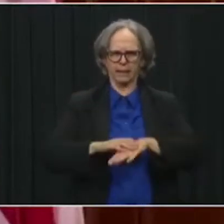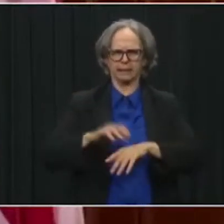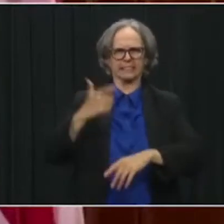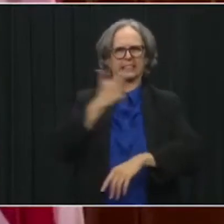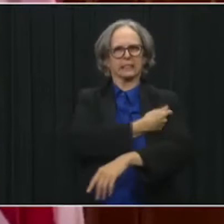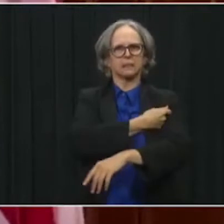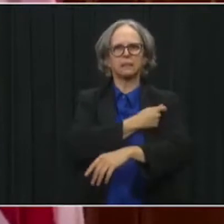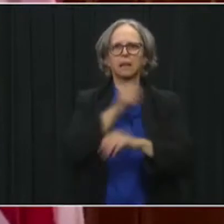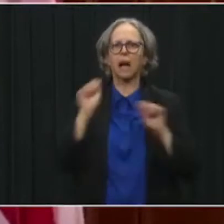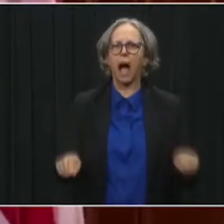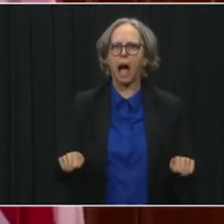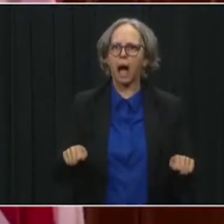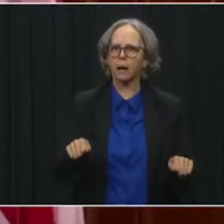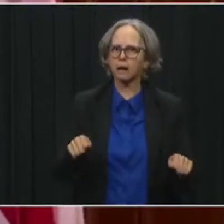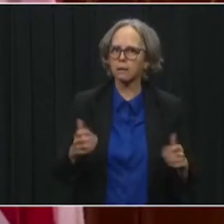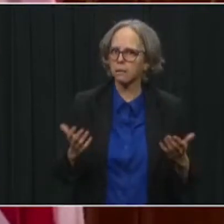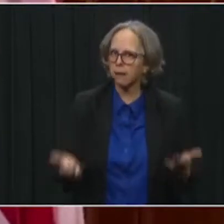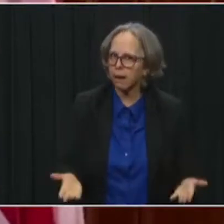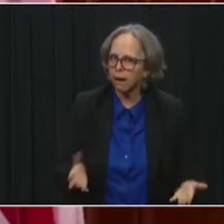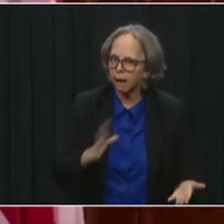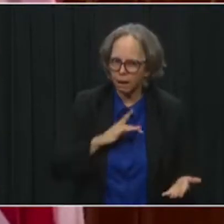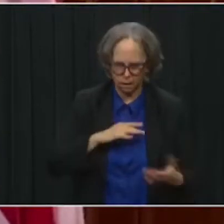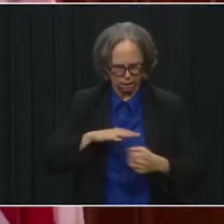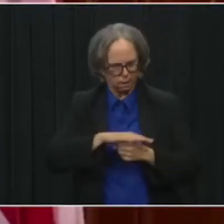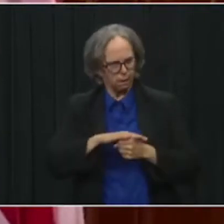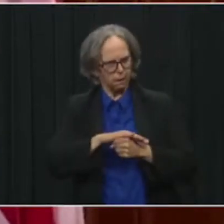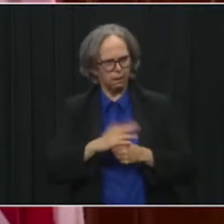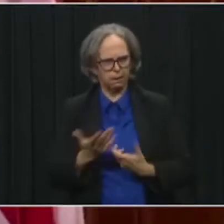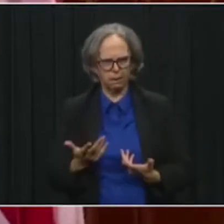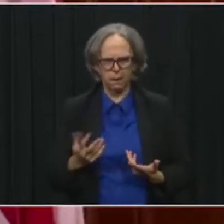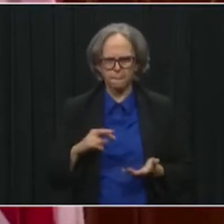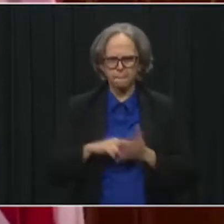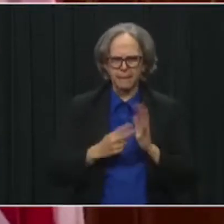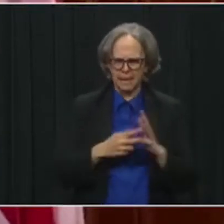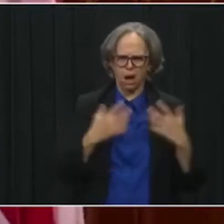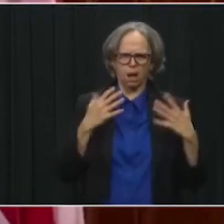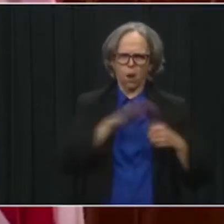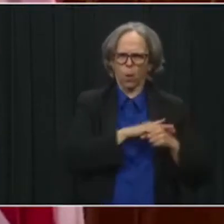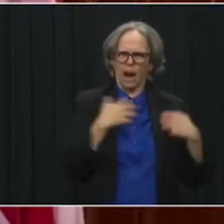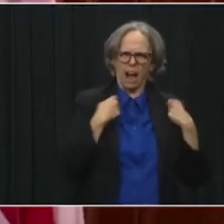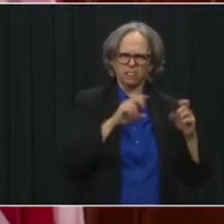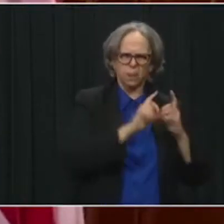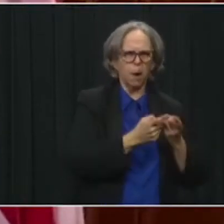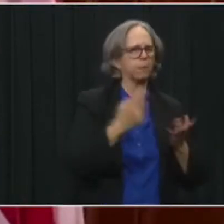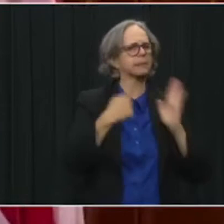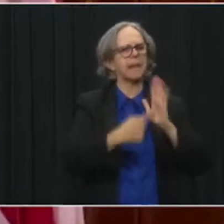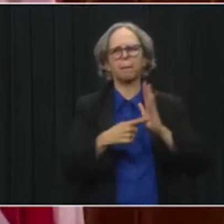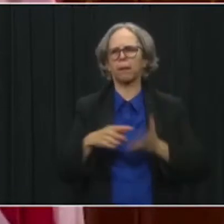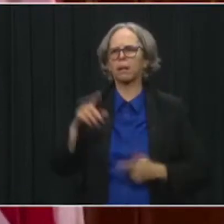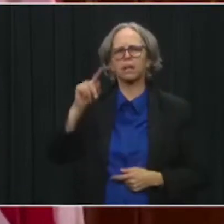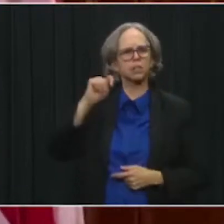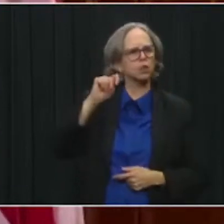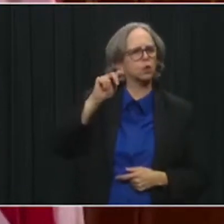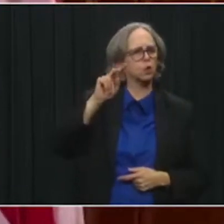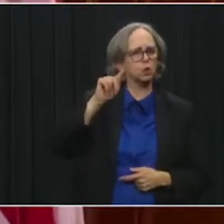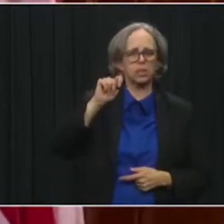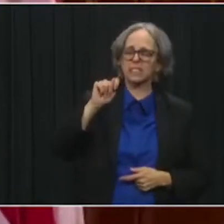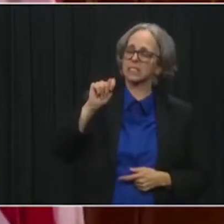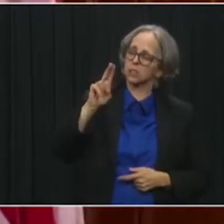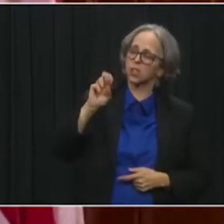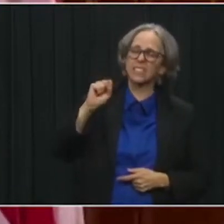departments. An example would be Tuscarawas County Health Department. Have partnered with community and volunteer groups to